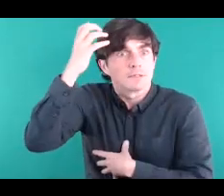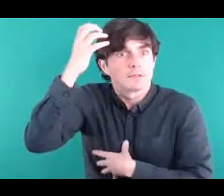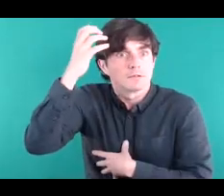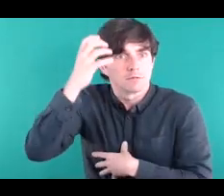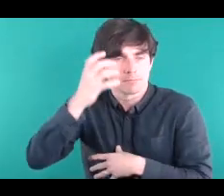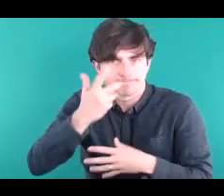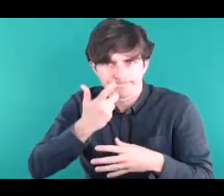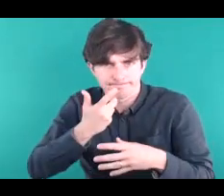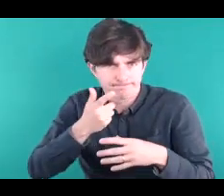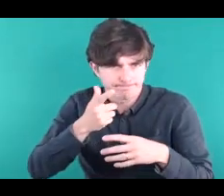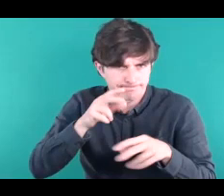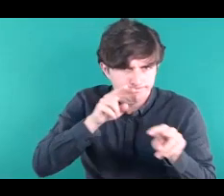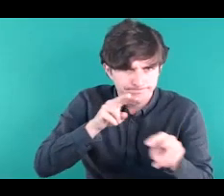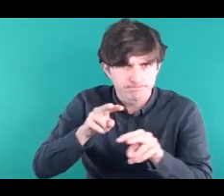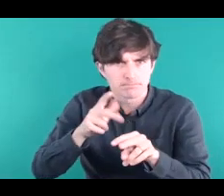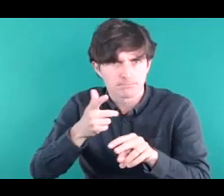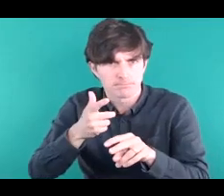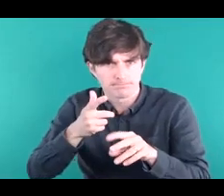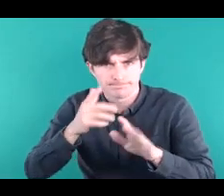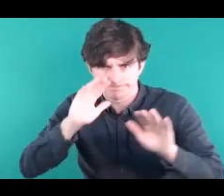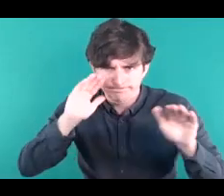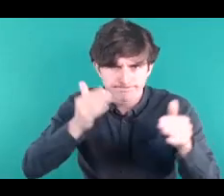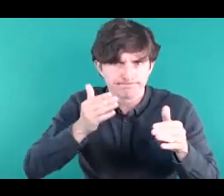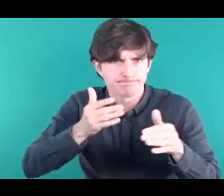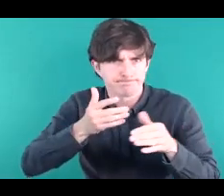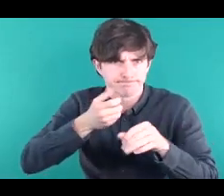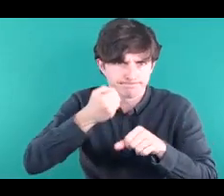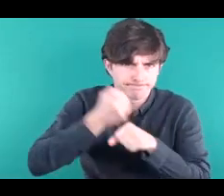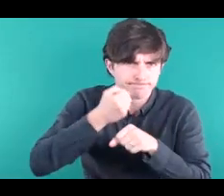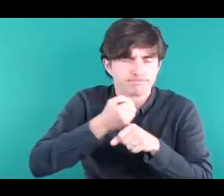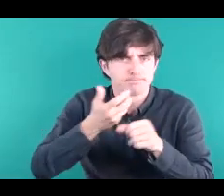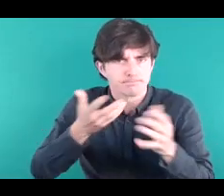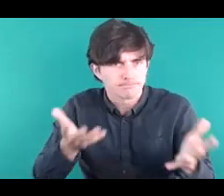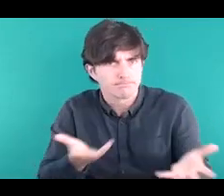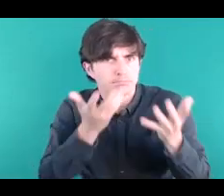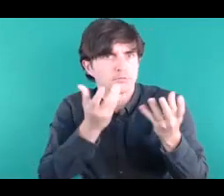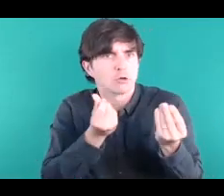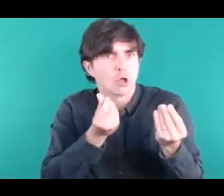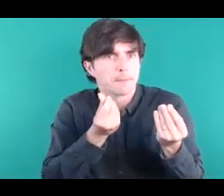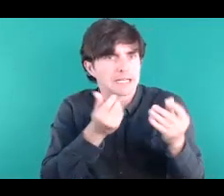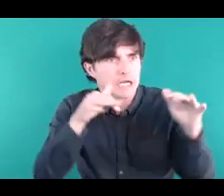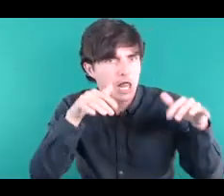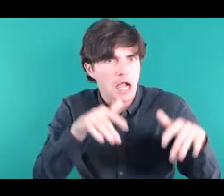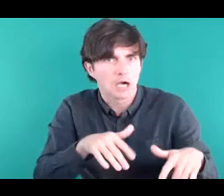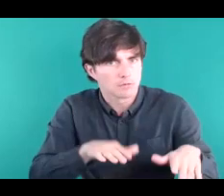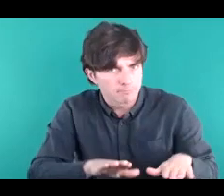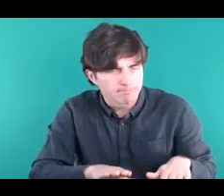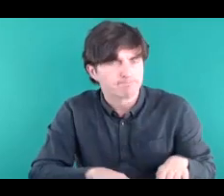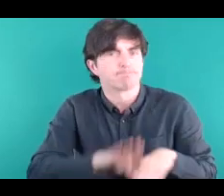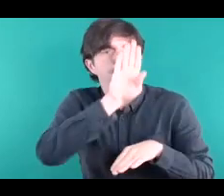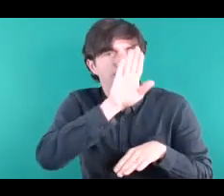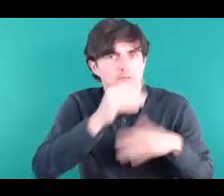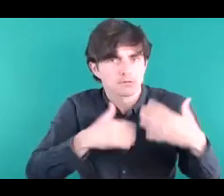persons with disabilities are targeted in the economic empowerment, particularly those who work in the informal